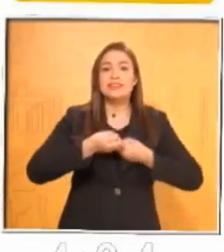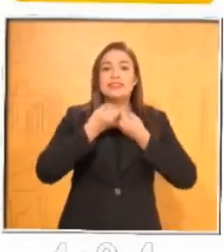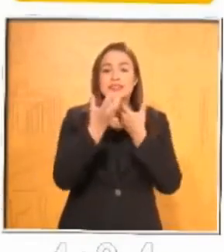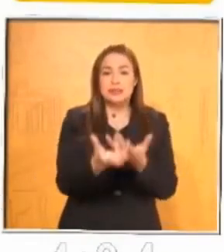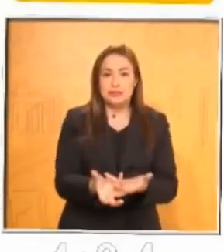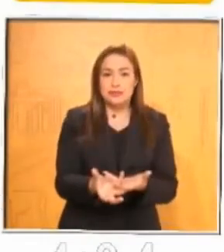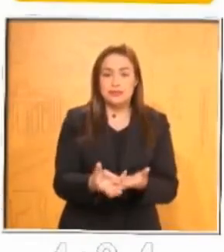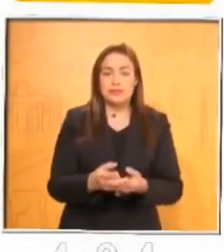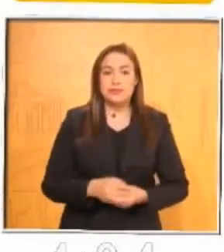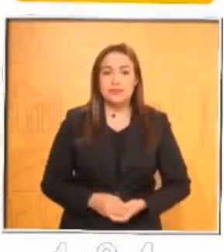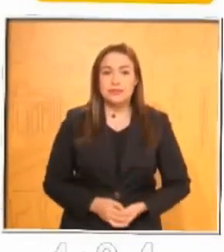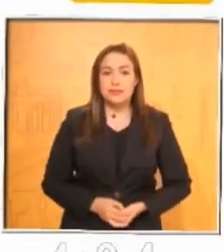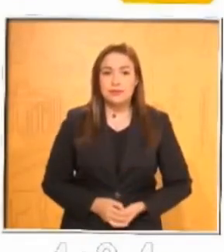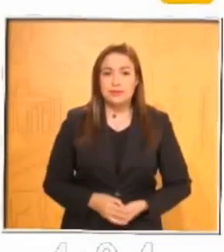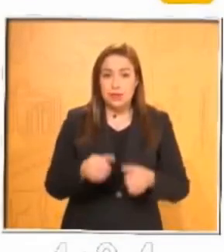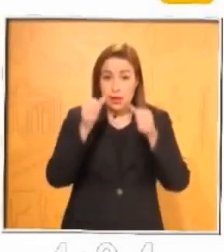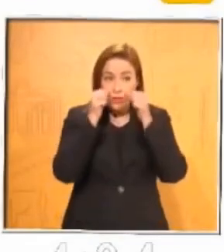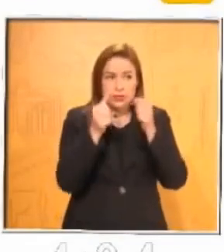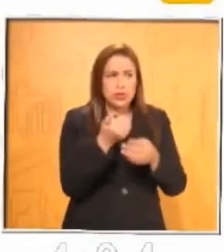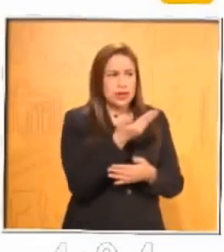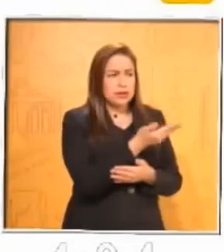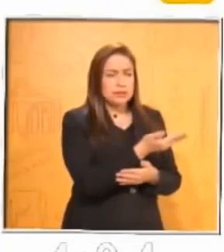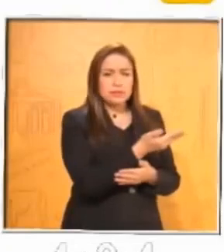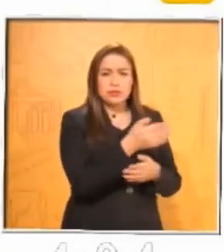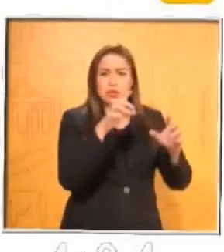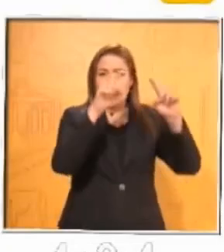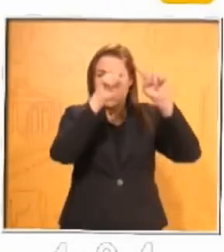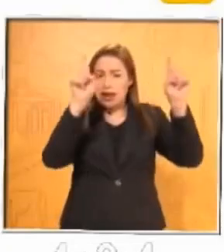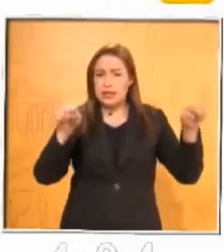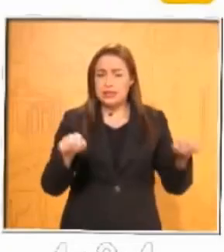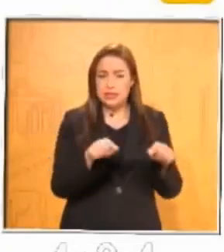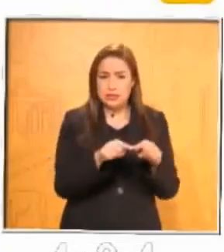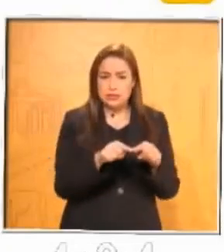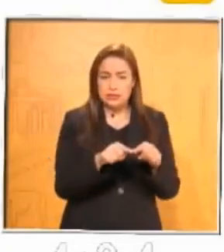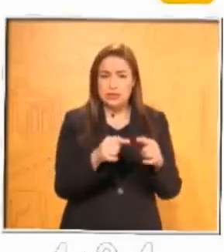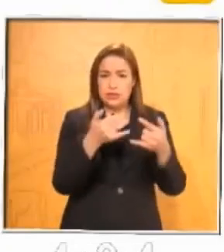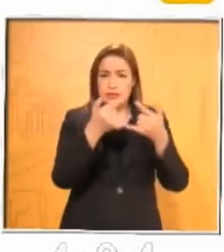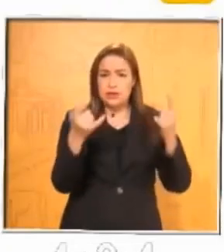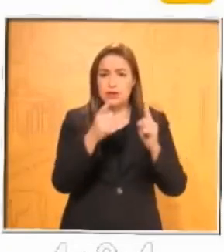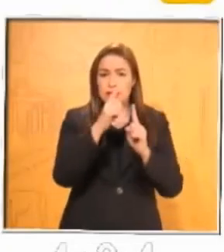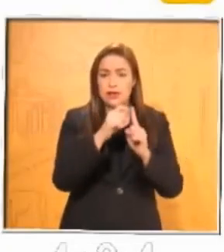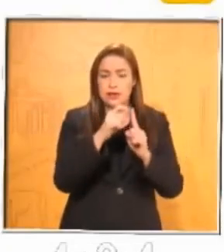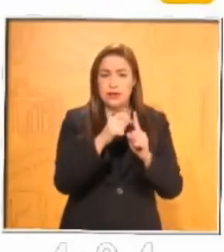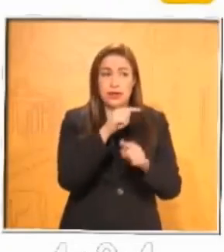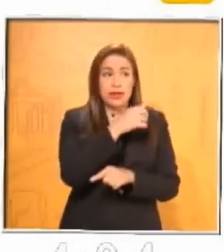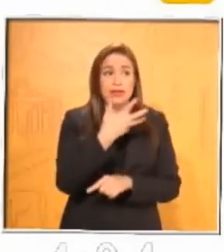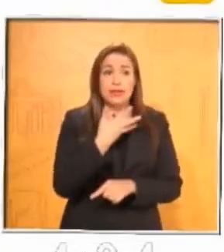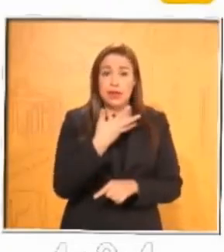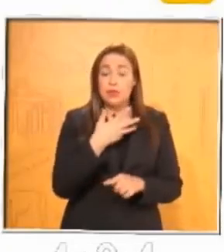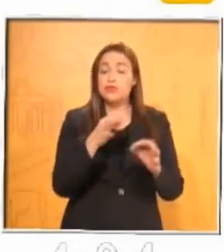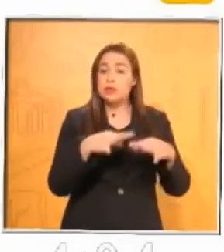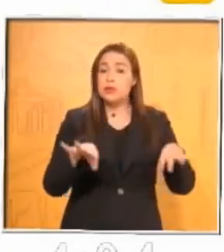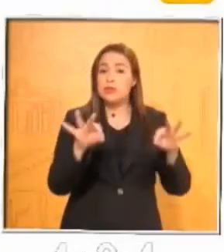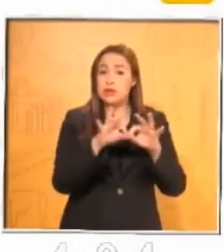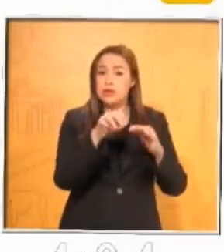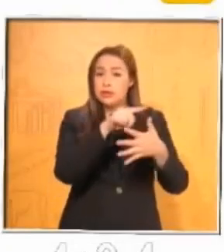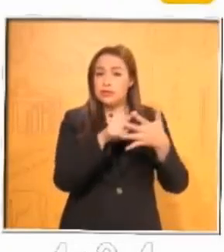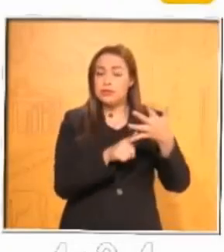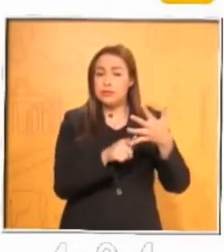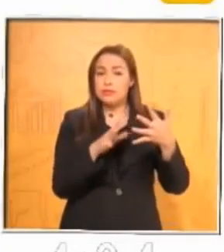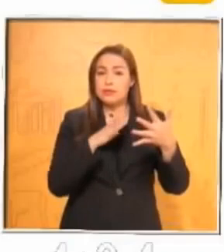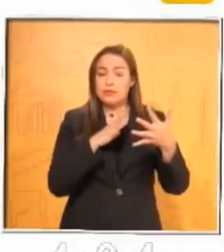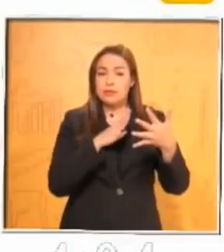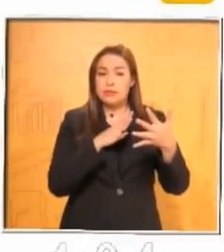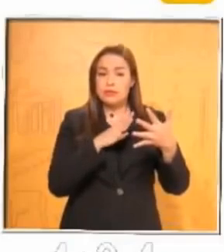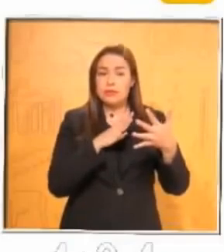Now pay attention please to this comic strip. We have another important element, the caption.